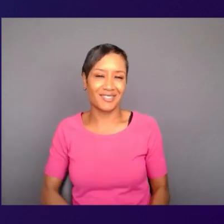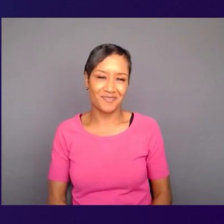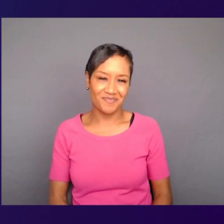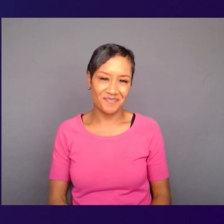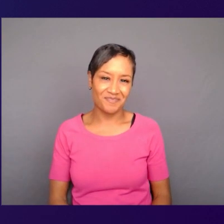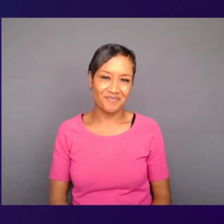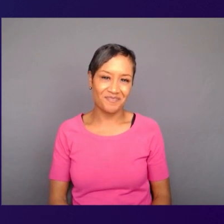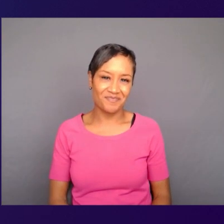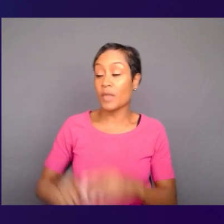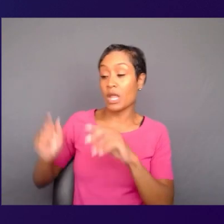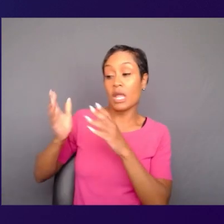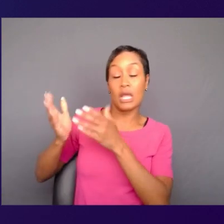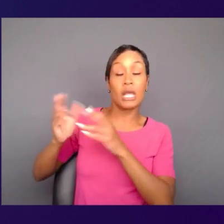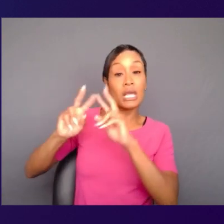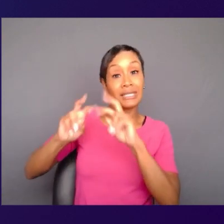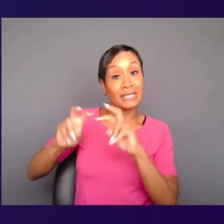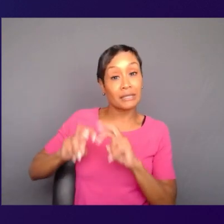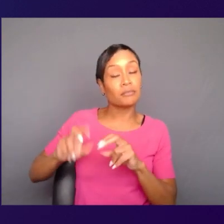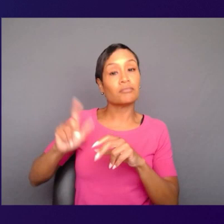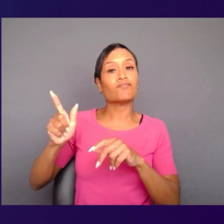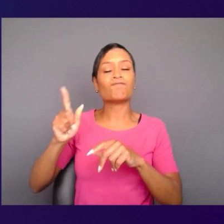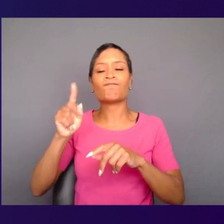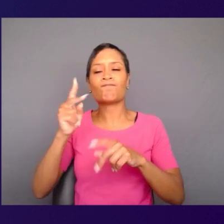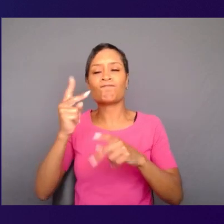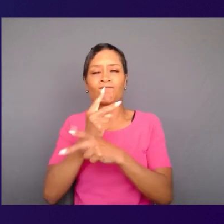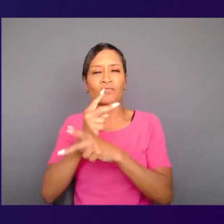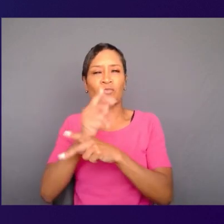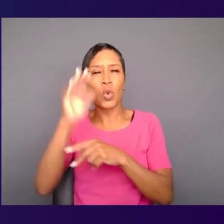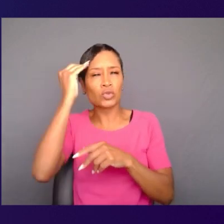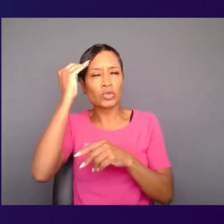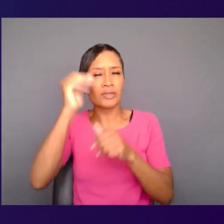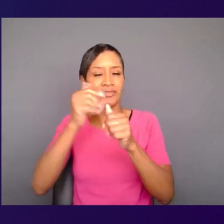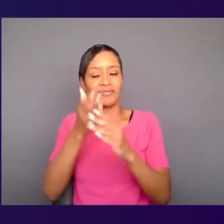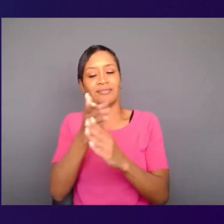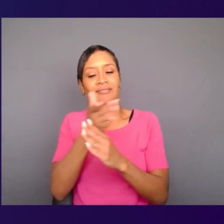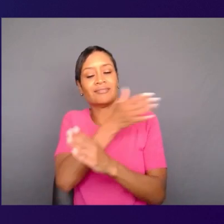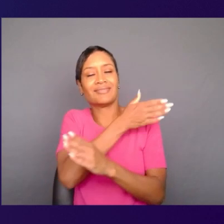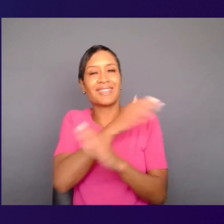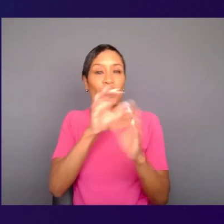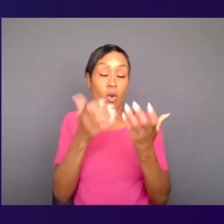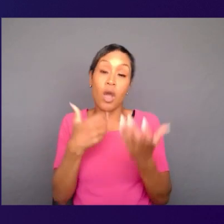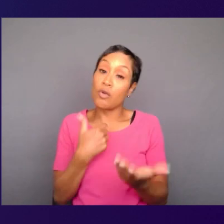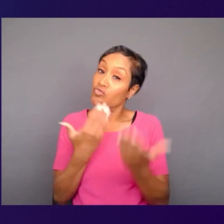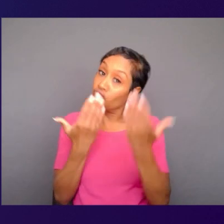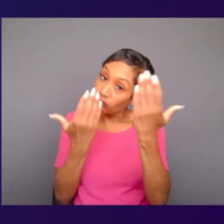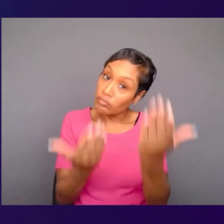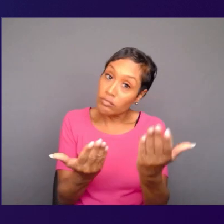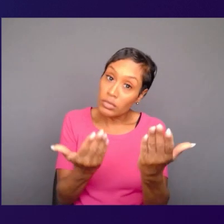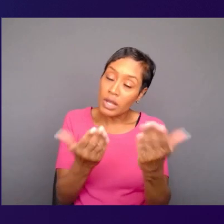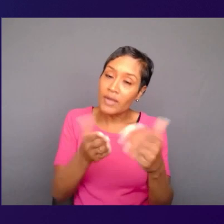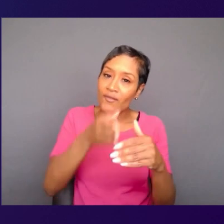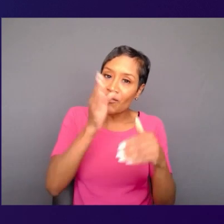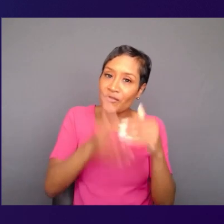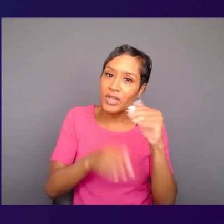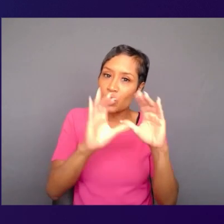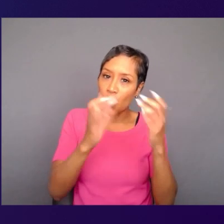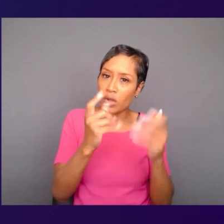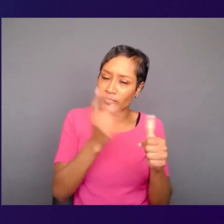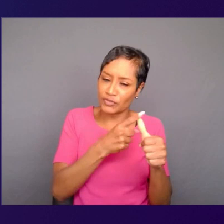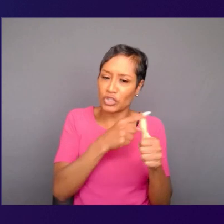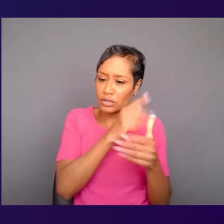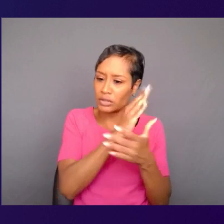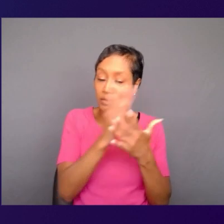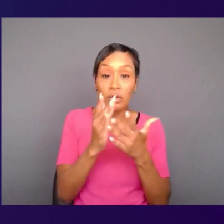The assessment evaluates your knowledge based on the courses in the path. So we do recommend completing the courses first. However, it is